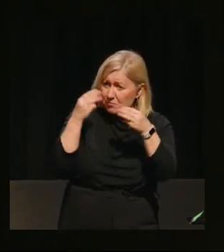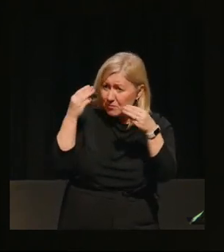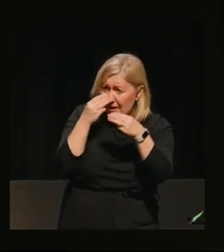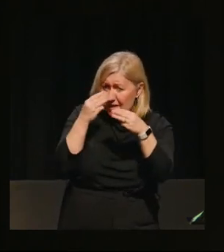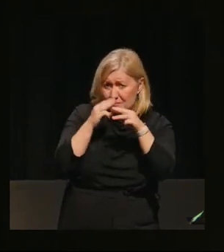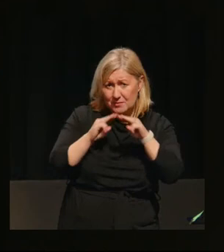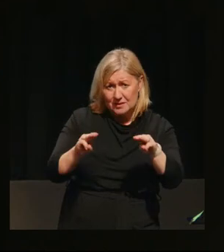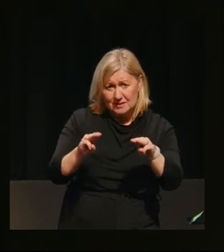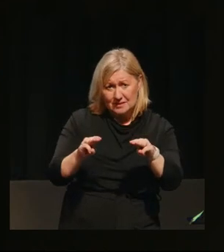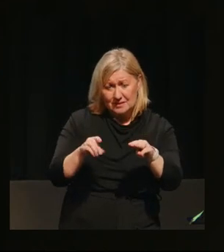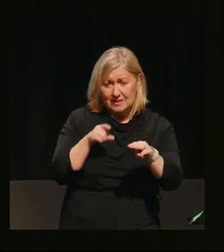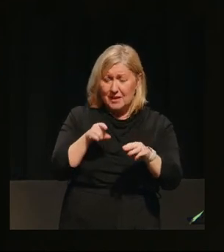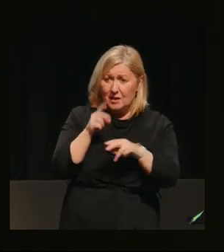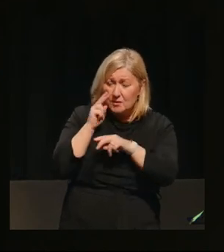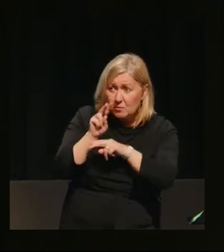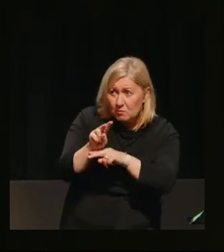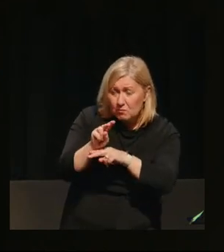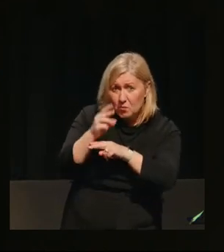freedom.